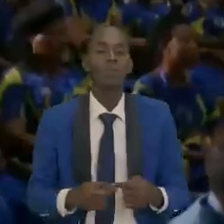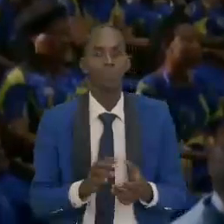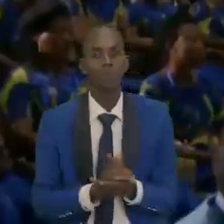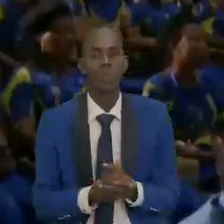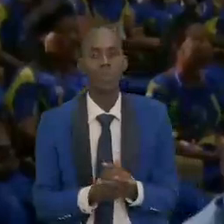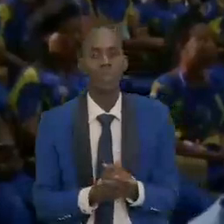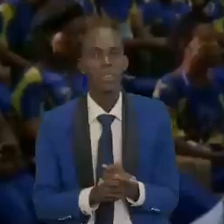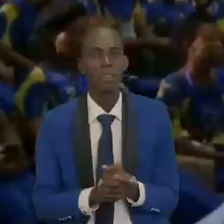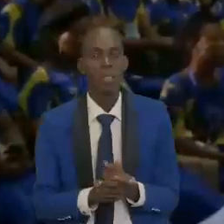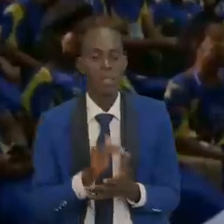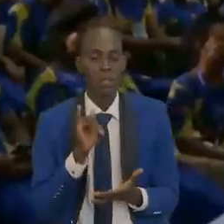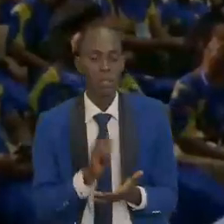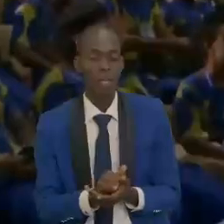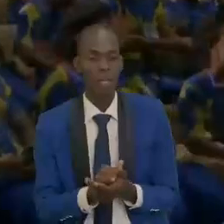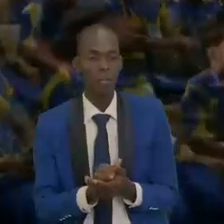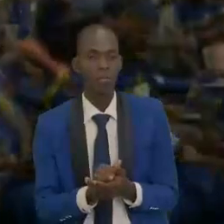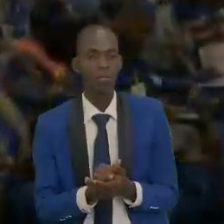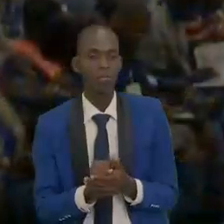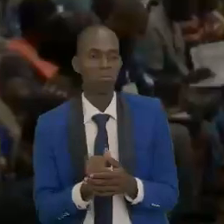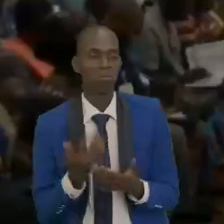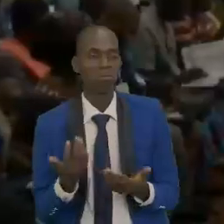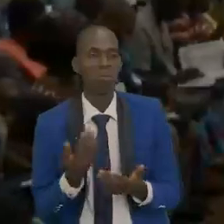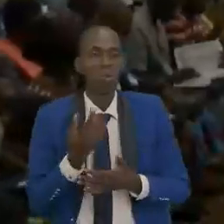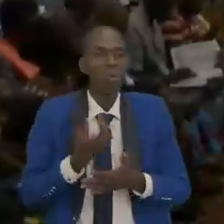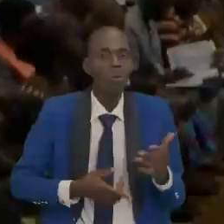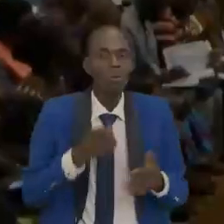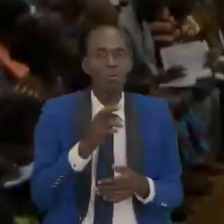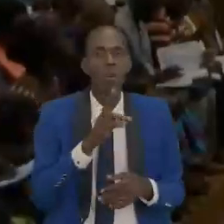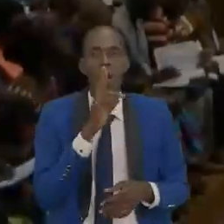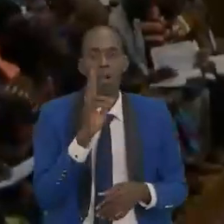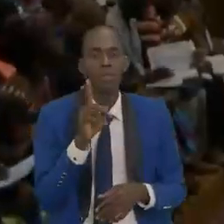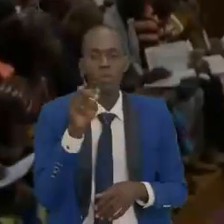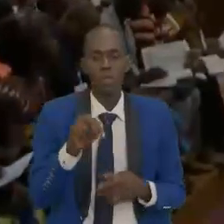done what you are used to in the past